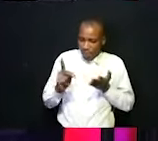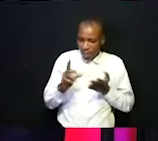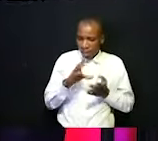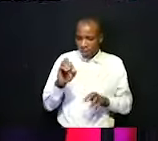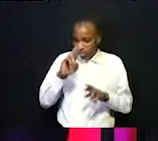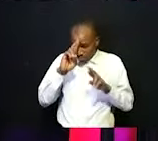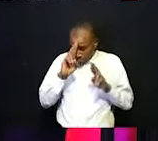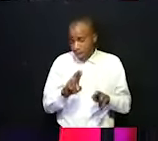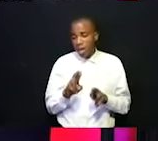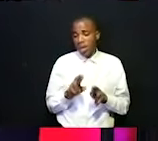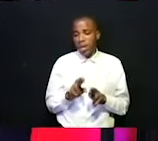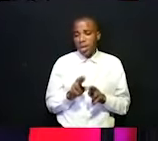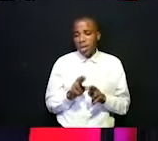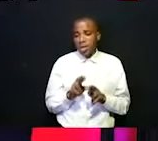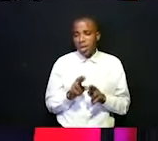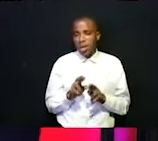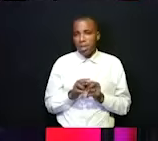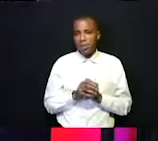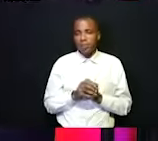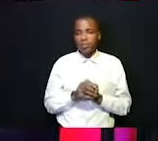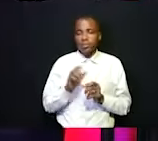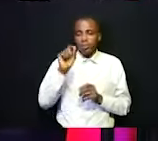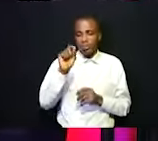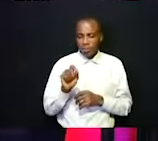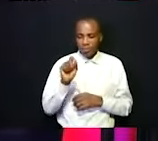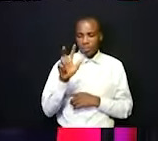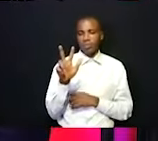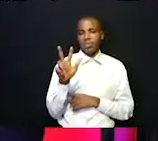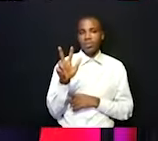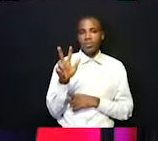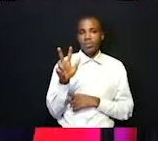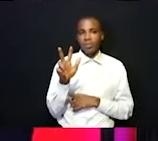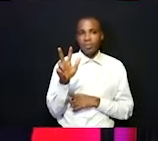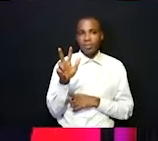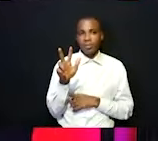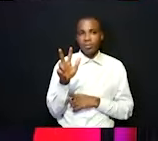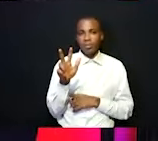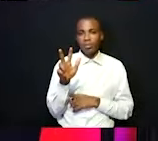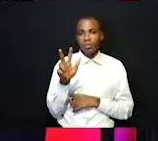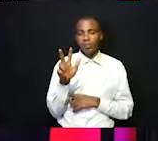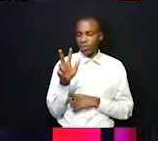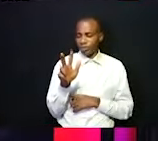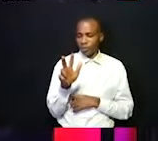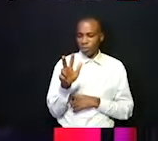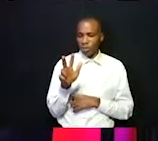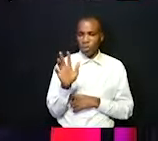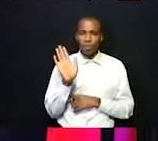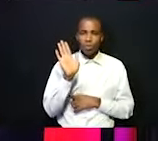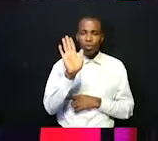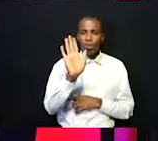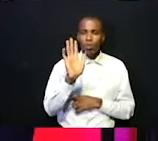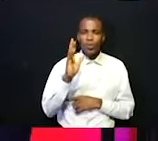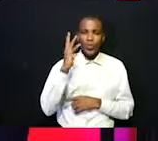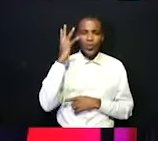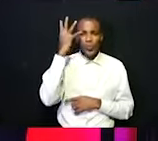se nipa ehunu abrabo ehotie no a." Now verse 3, let's read verse 3 together. Yen hwe nyimu etoso miensa no. Your beauty should not come